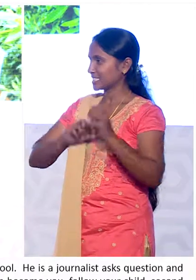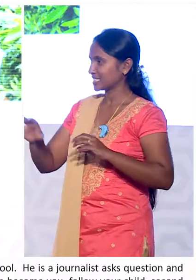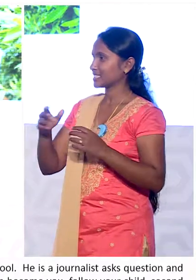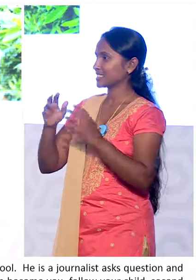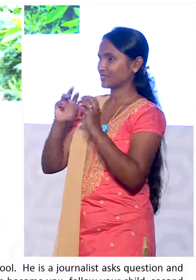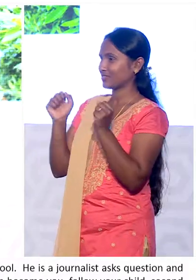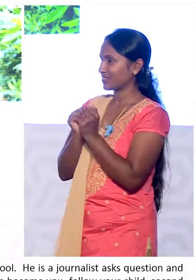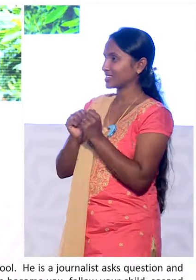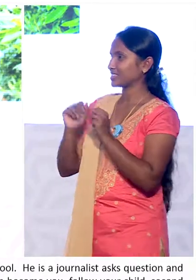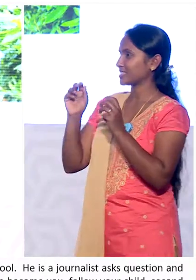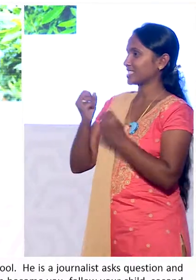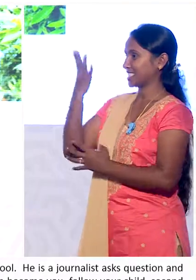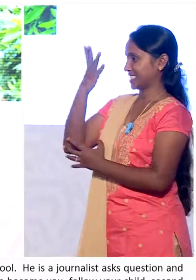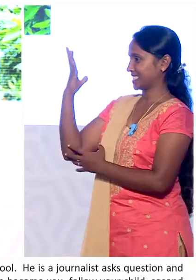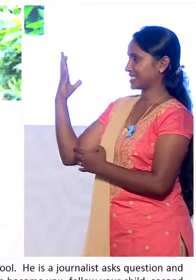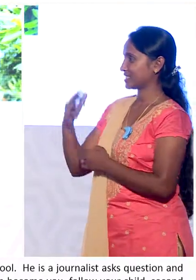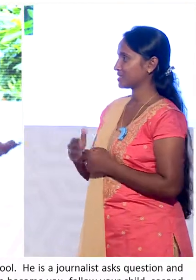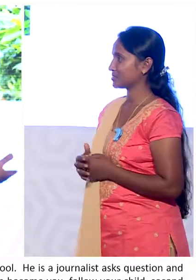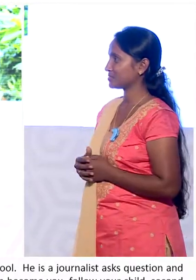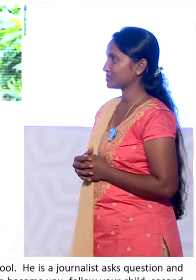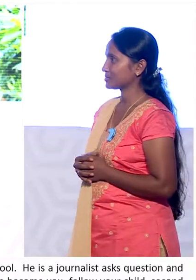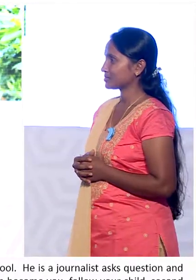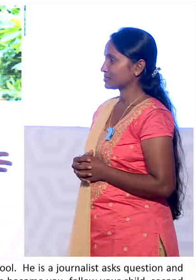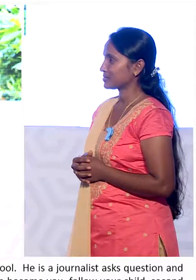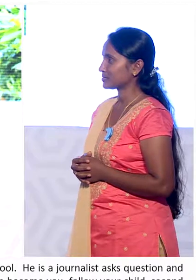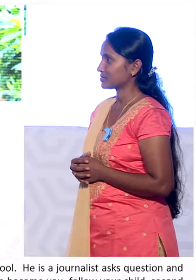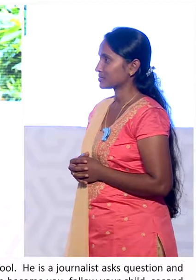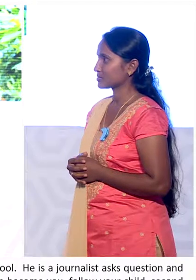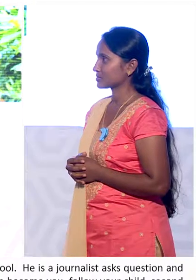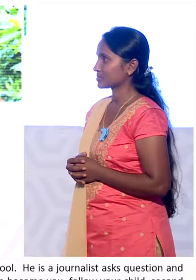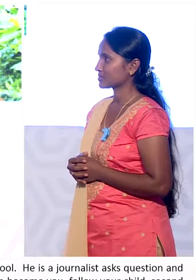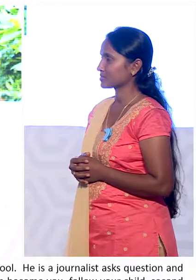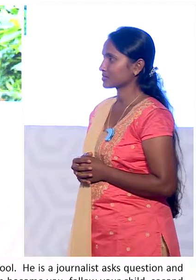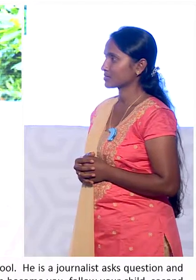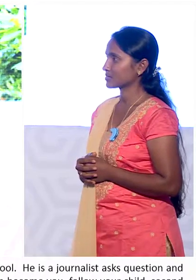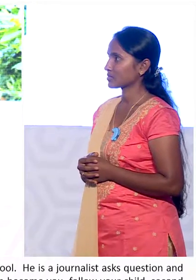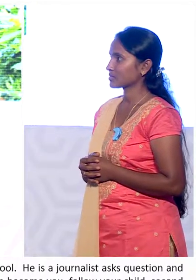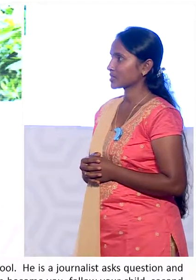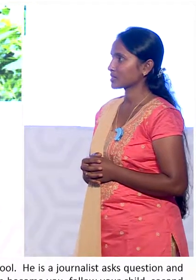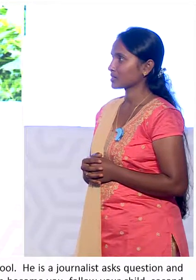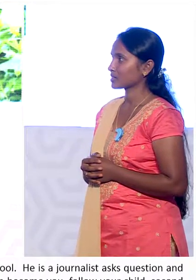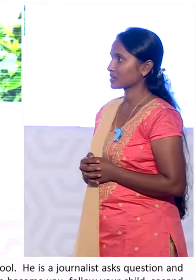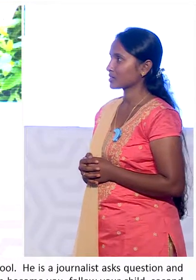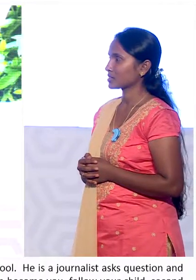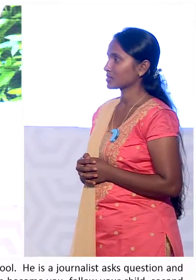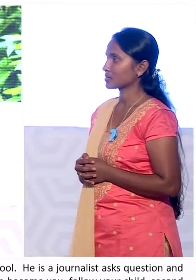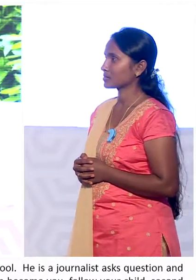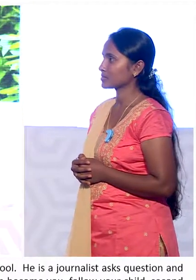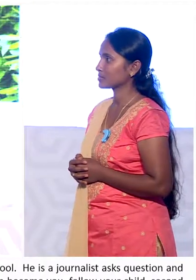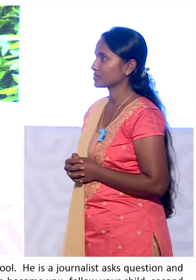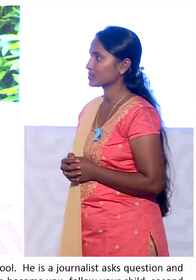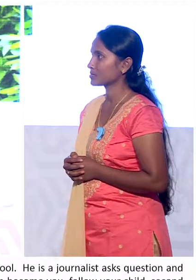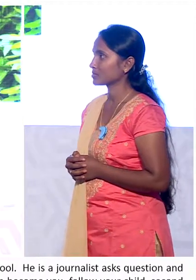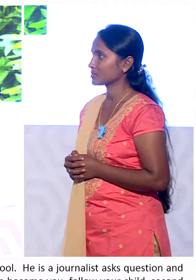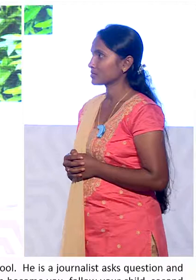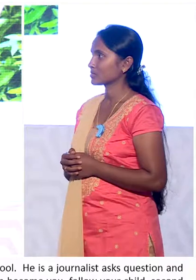something. And he totally learned to add, subtract, multiply, divide, blah, blah, blah, this way. By now I was homeschooling him because I